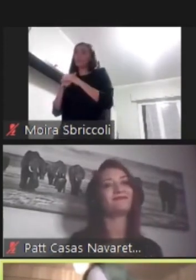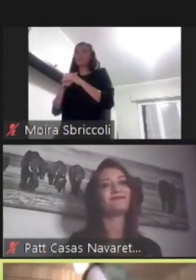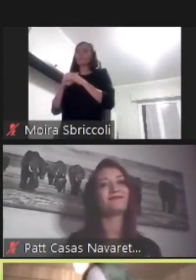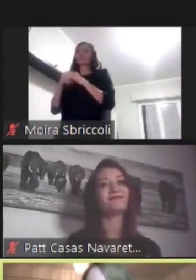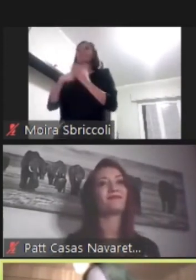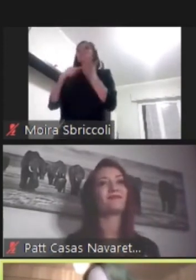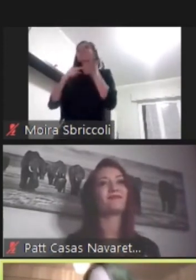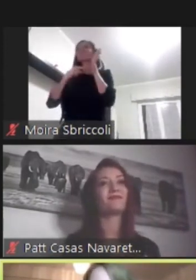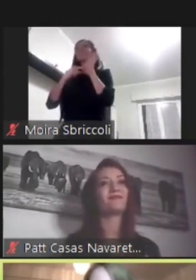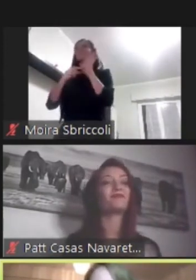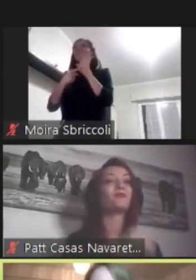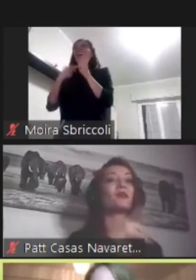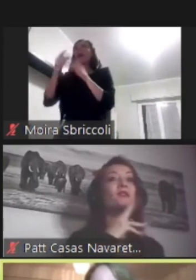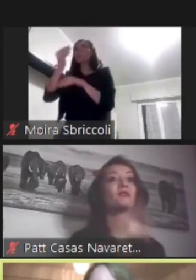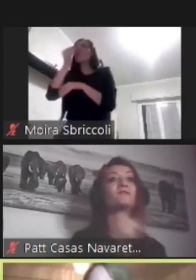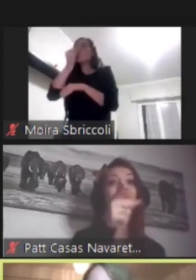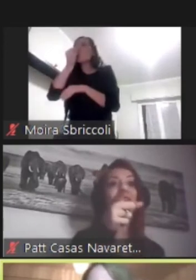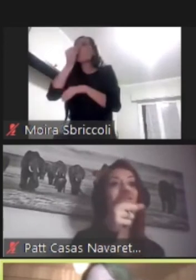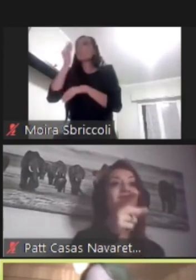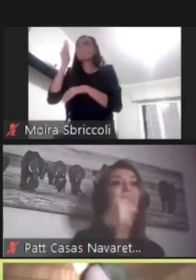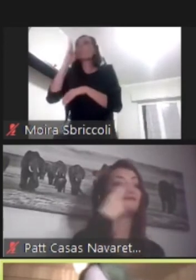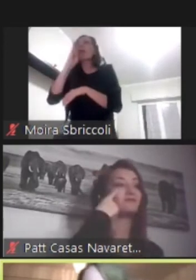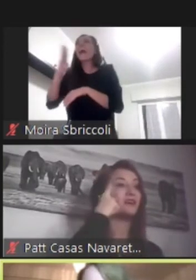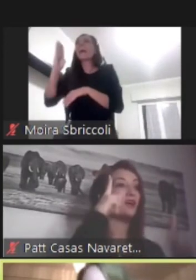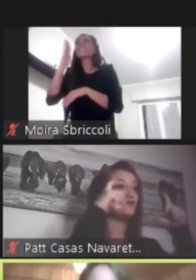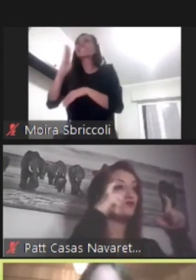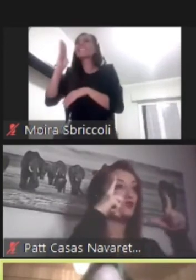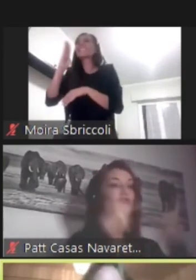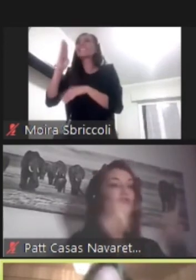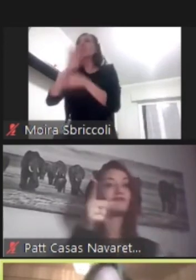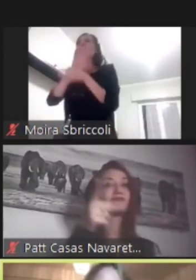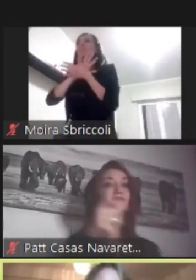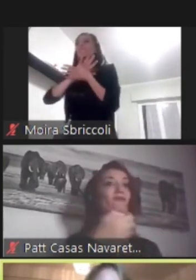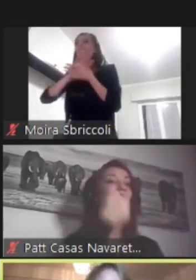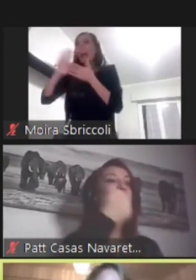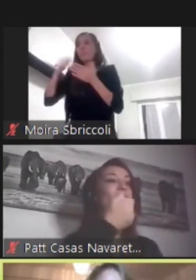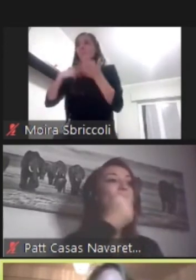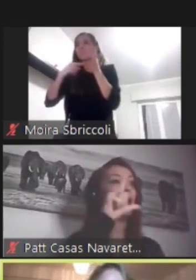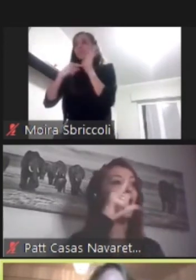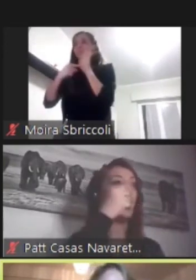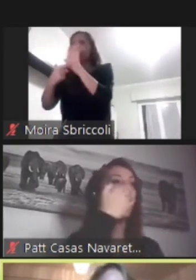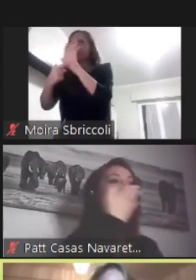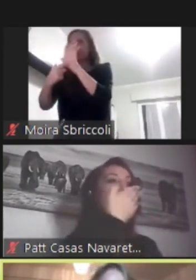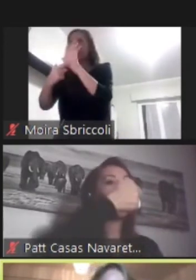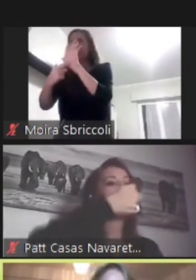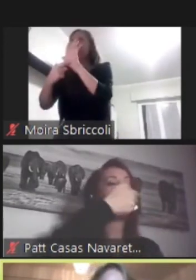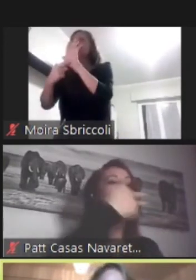and our immune system, but it is also loaded with vitamin C.